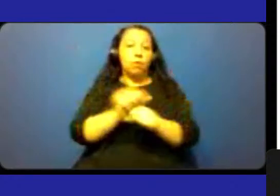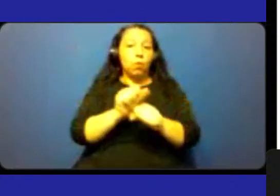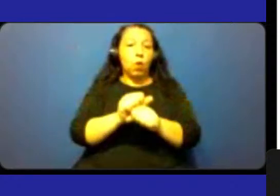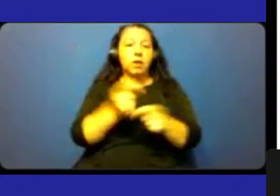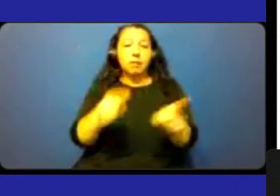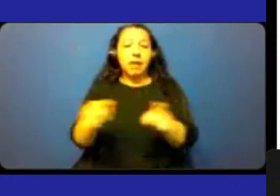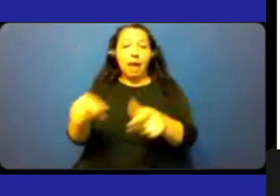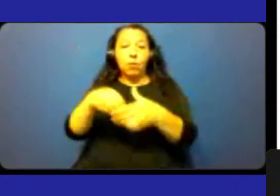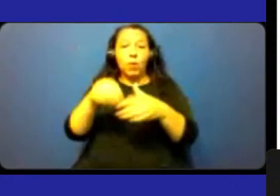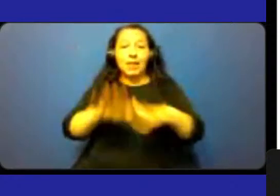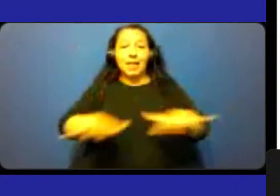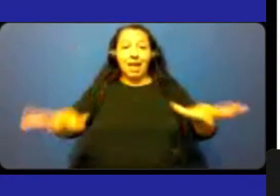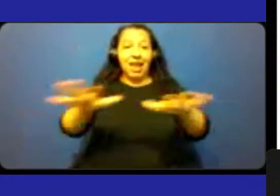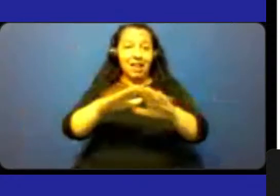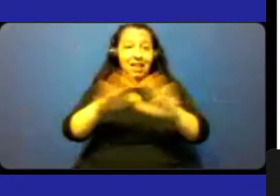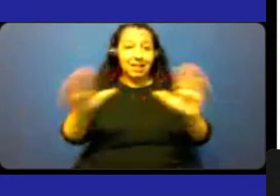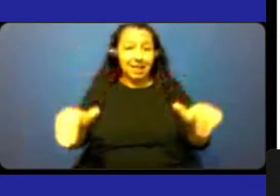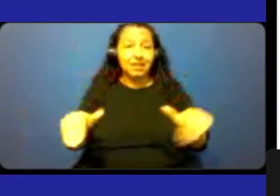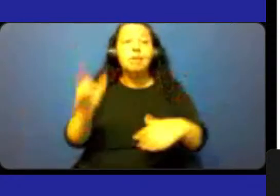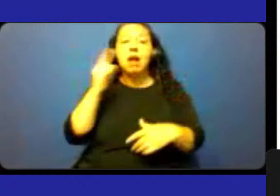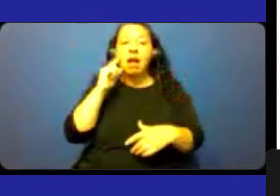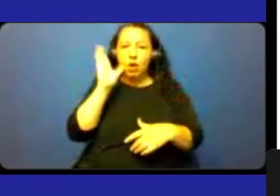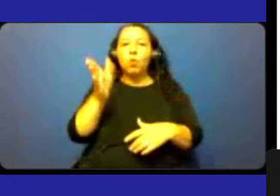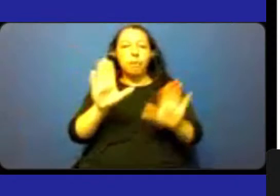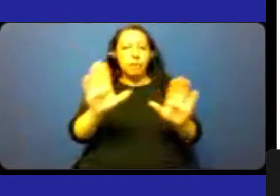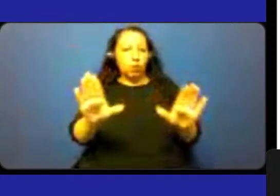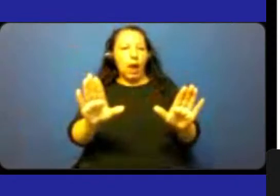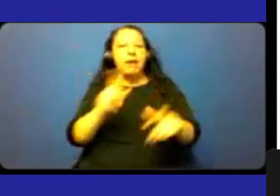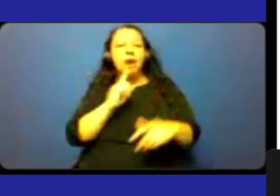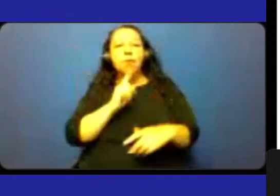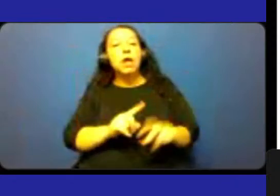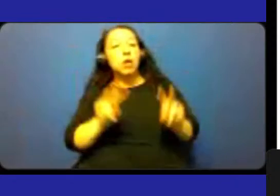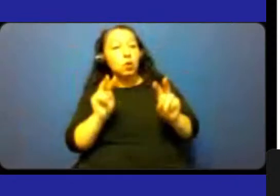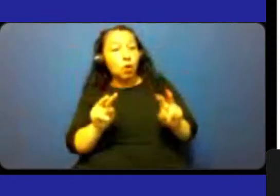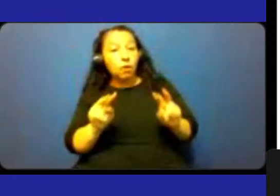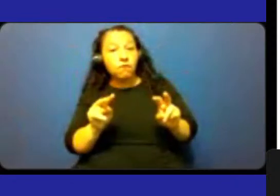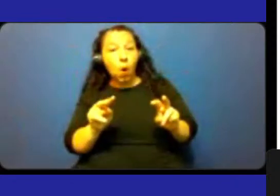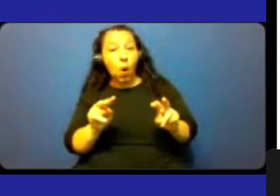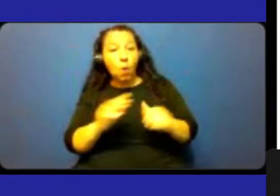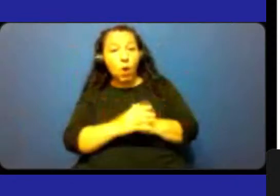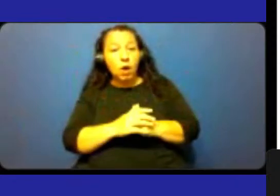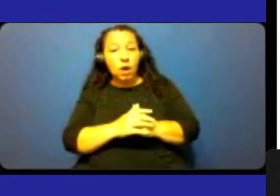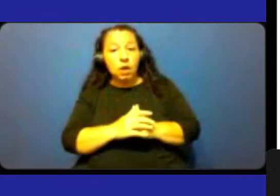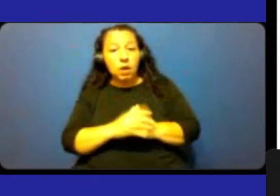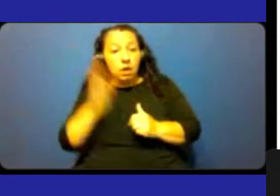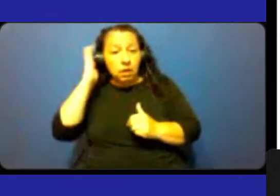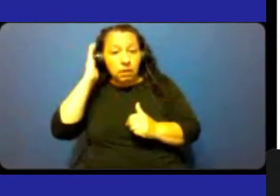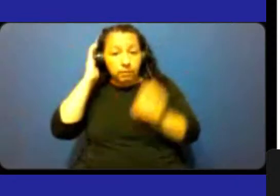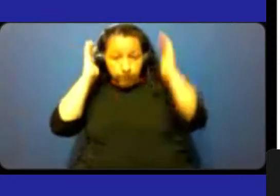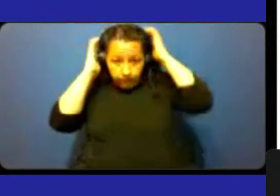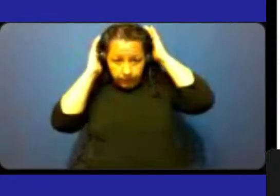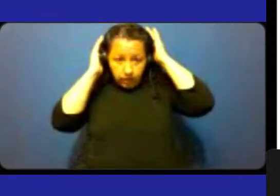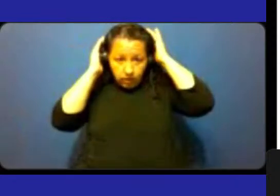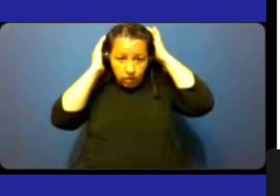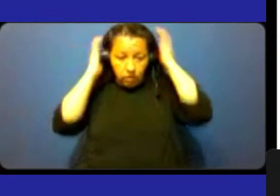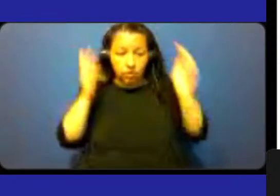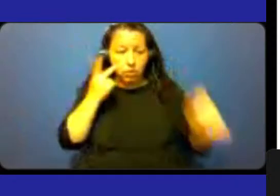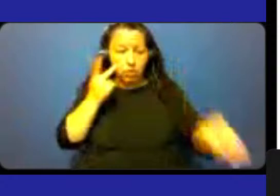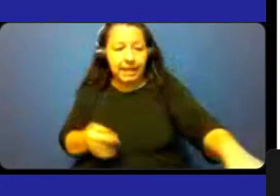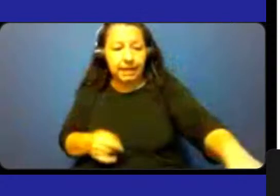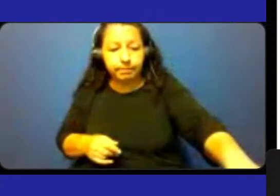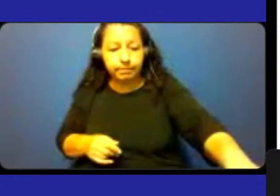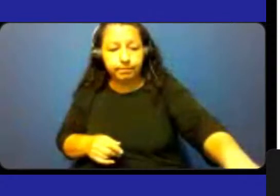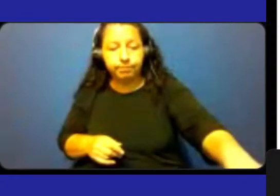system. I think this is going to be great. So I'm looking forward to start thinking at the end of this year on